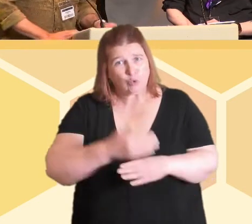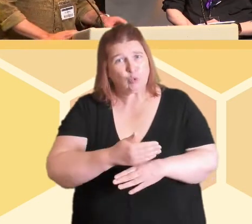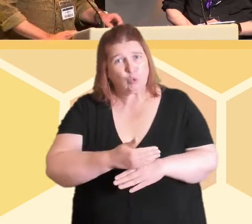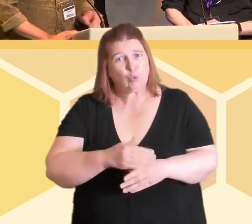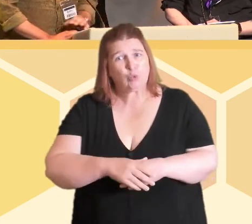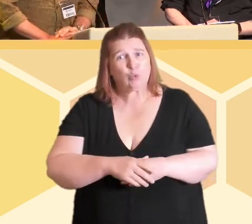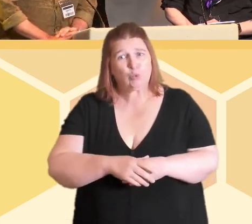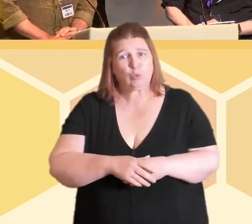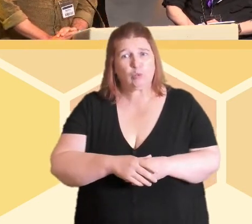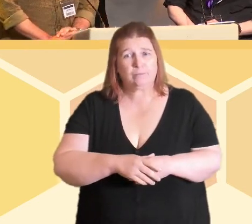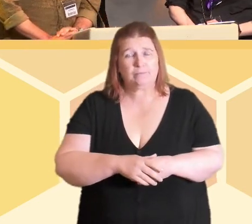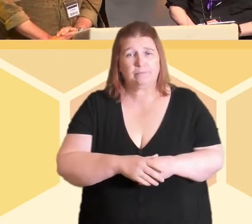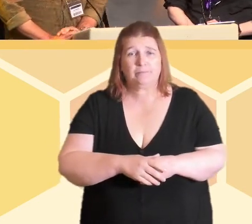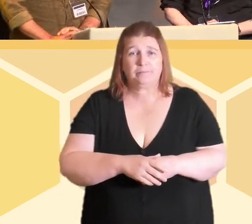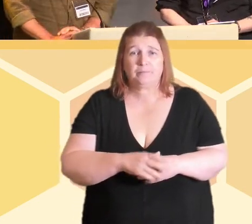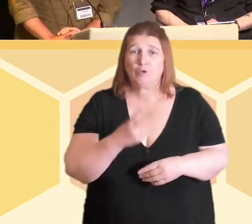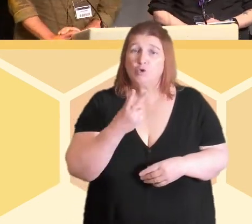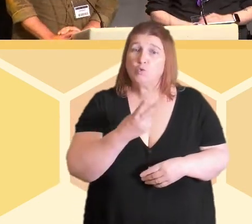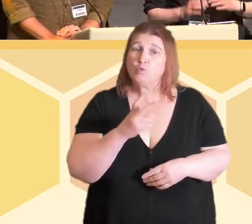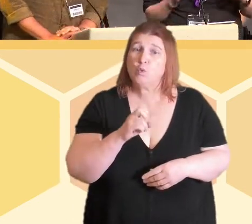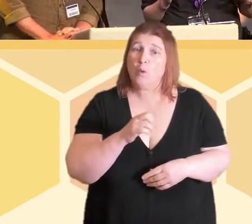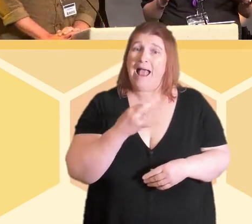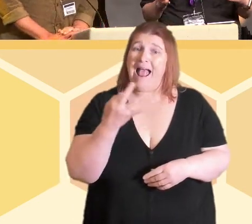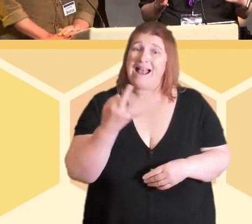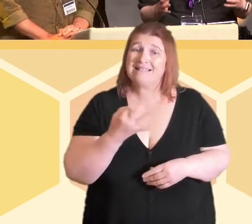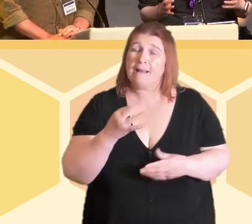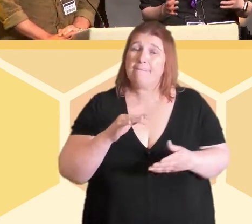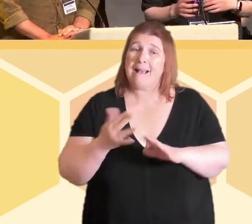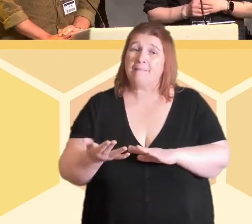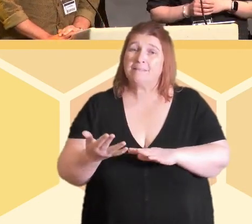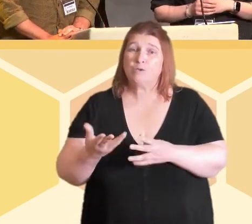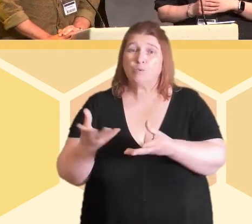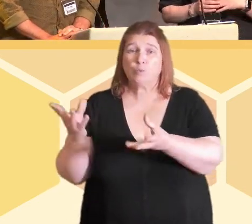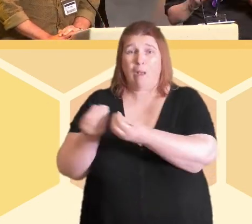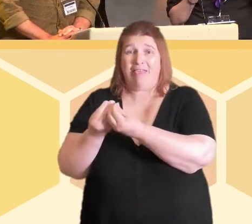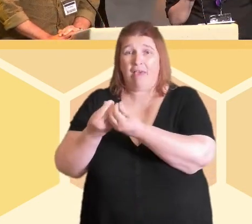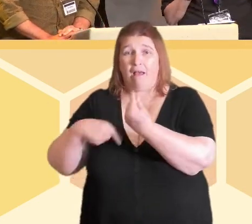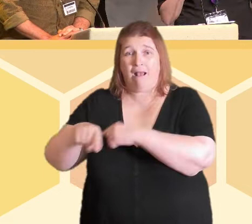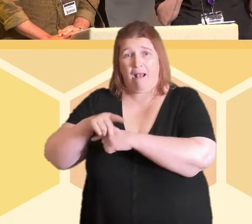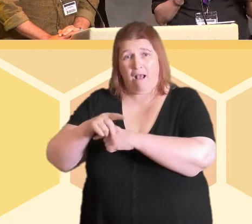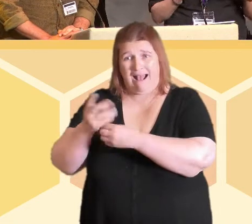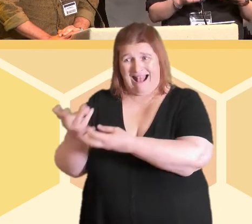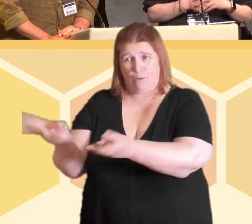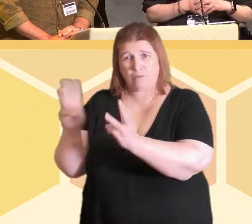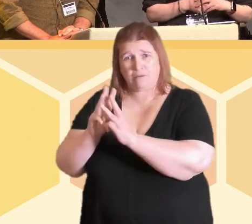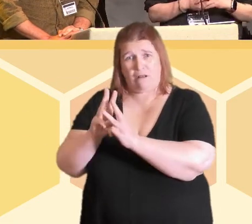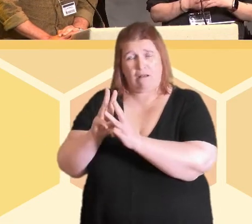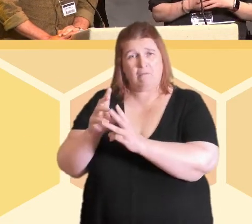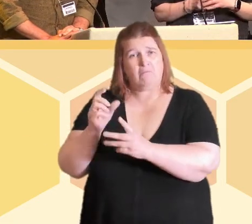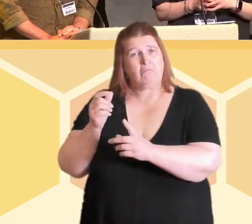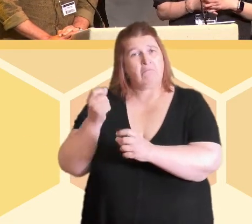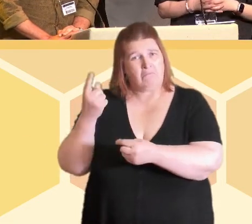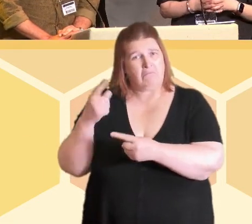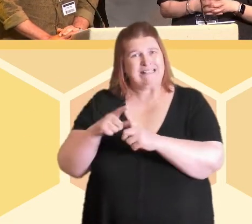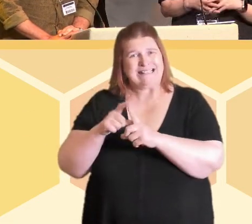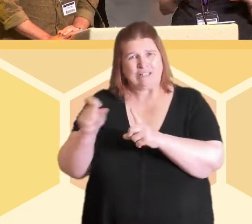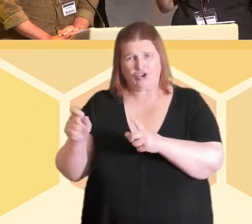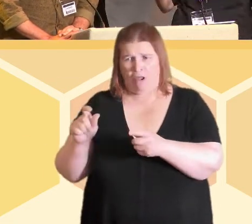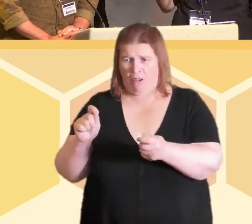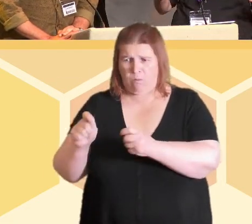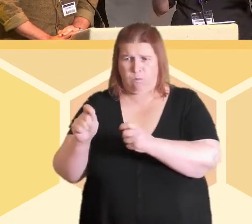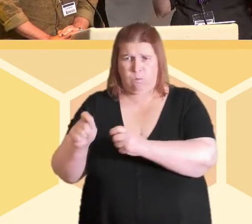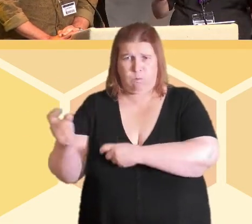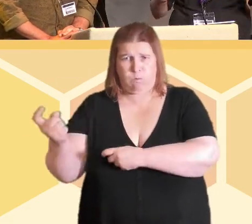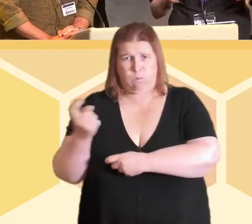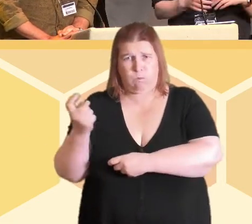capability. In 2018, Baptist Together Council recognised the significance of the digital revolution and